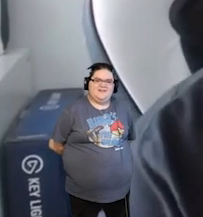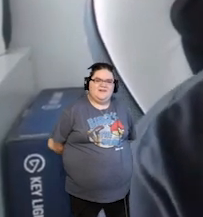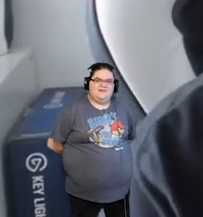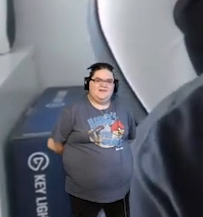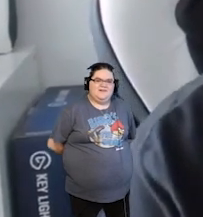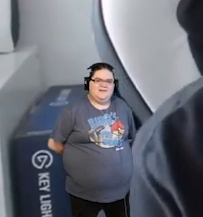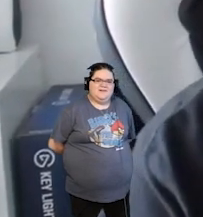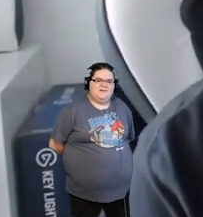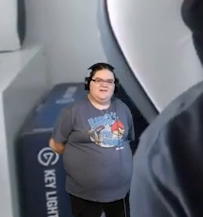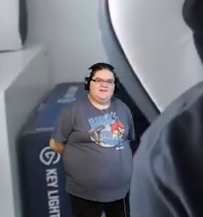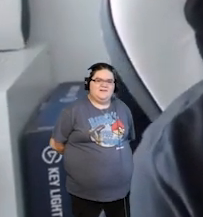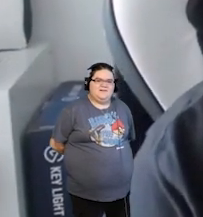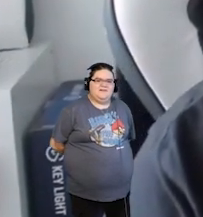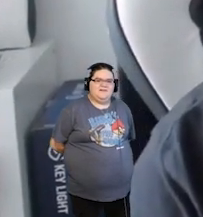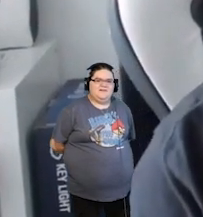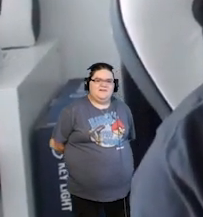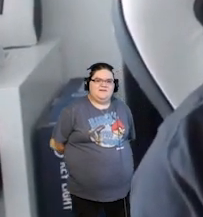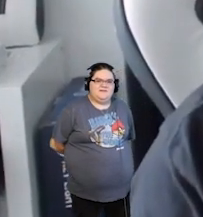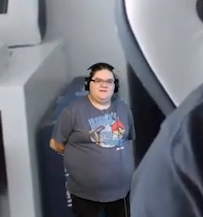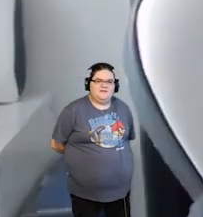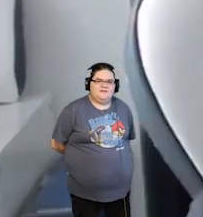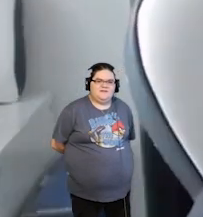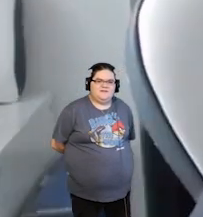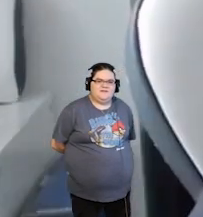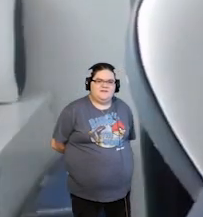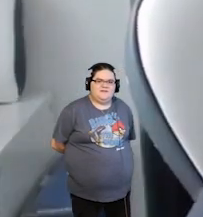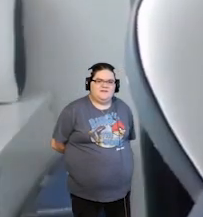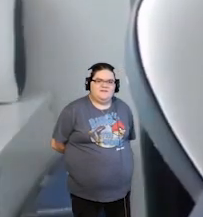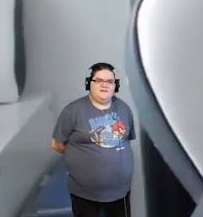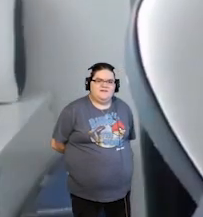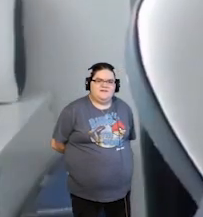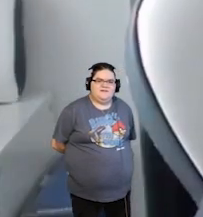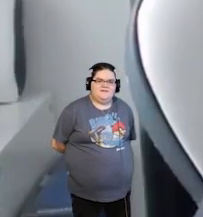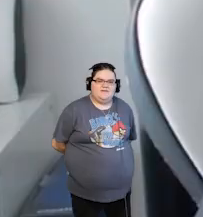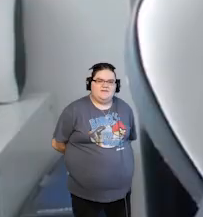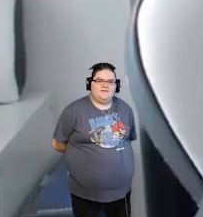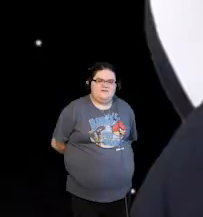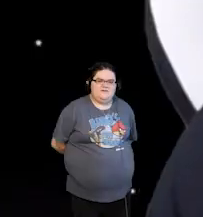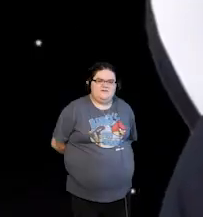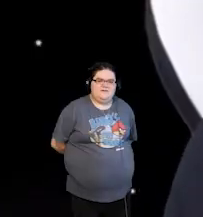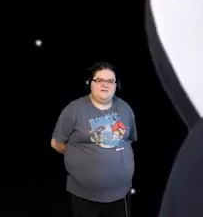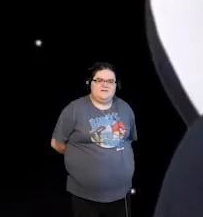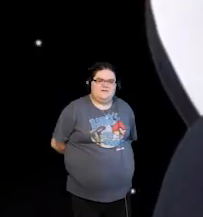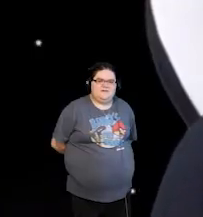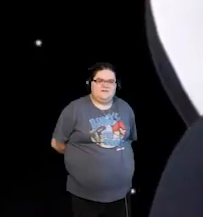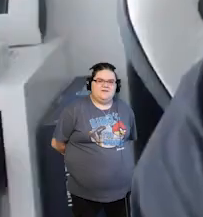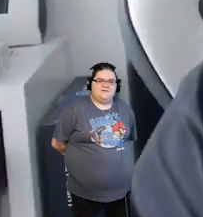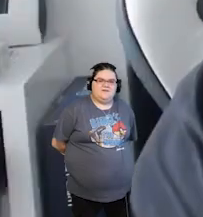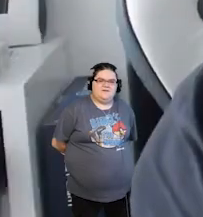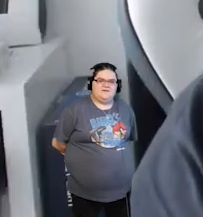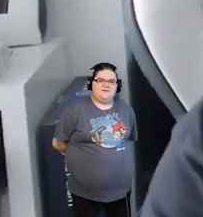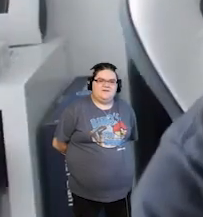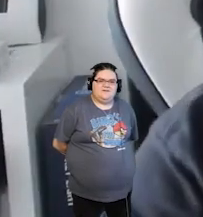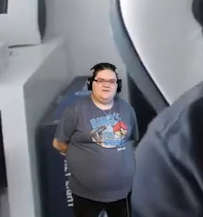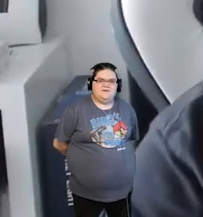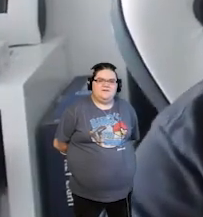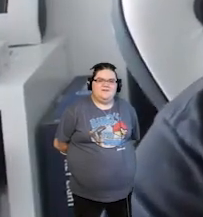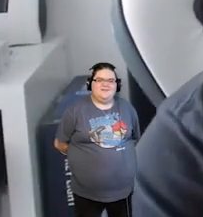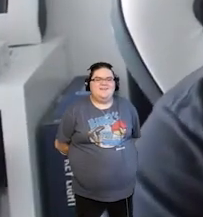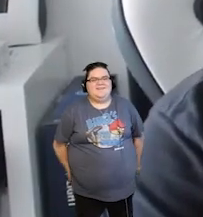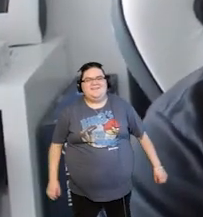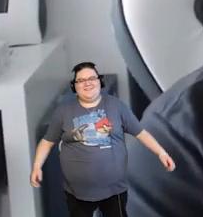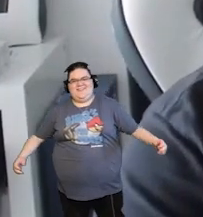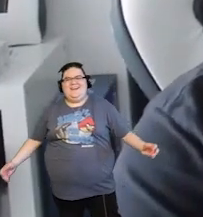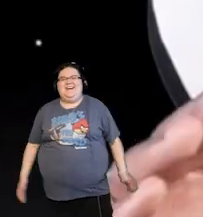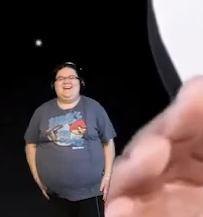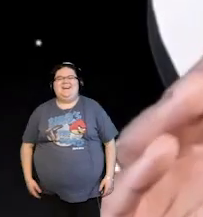Wait, Toby said buddy. Toby said buddy. Bro, I didn't that's say way buddy. Too, that's way too. That's bro, way bro, too I didn't cheeky, say bro. Buddy. When did I say buddy? Just now, bro. Oh, you're sus. You literally